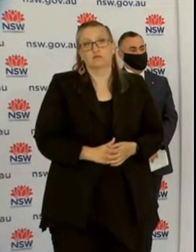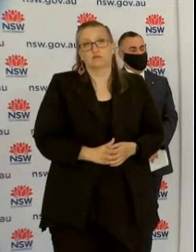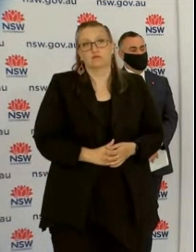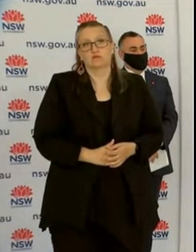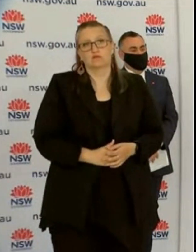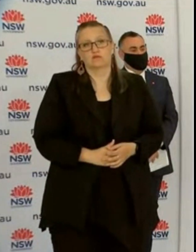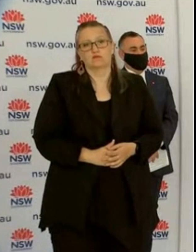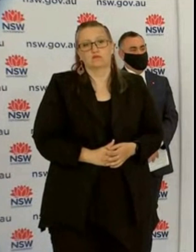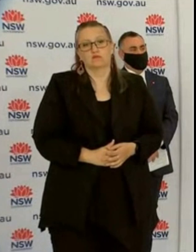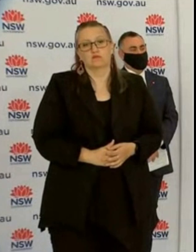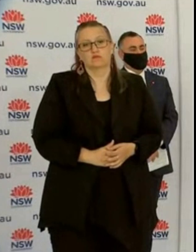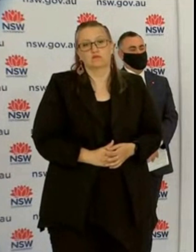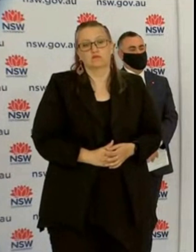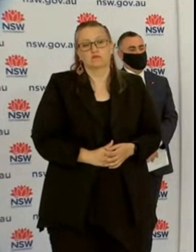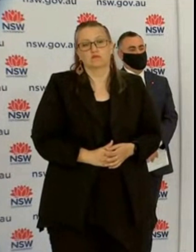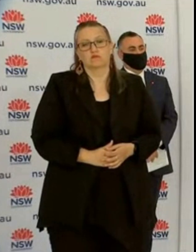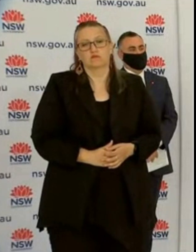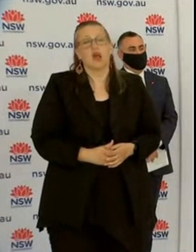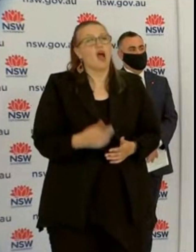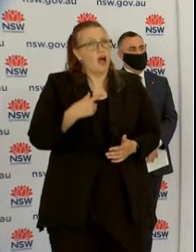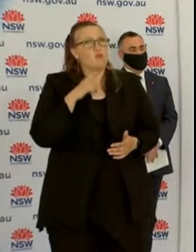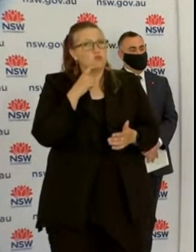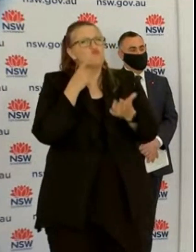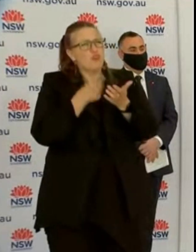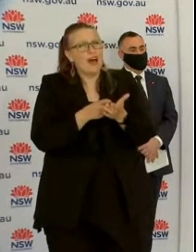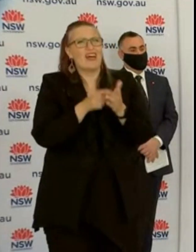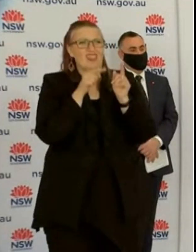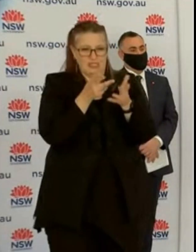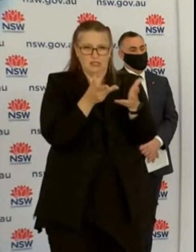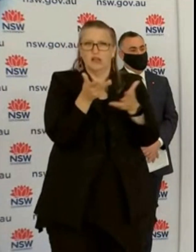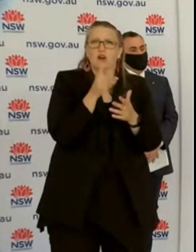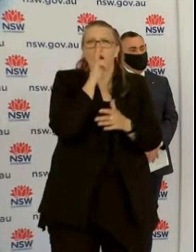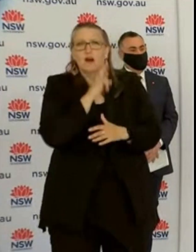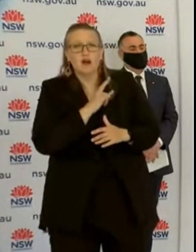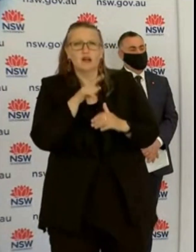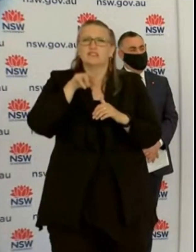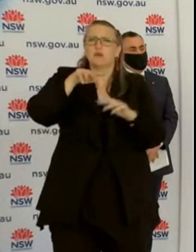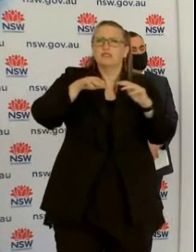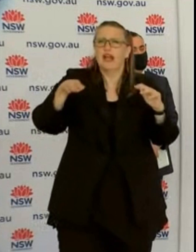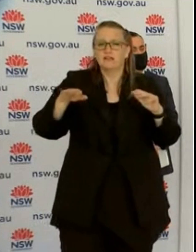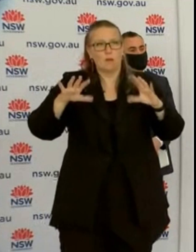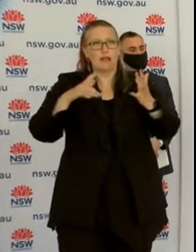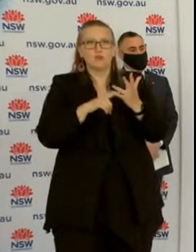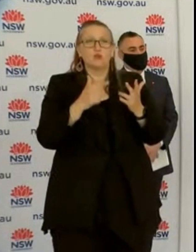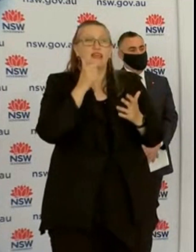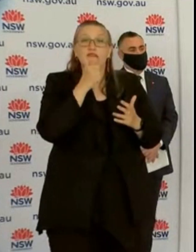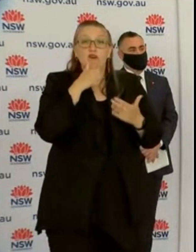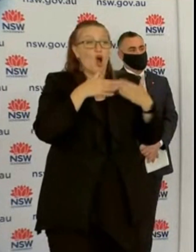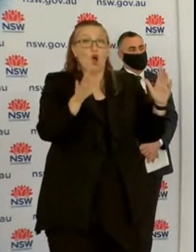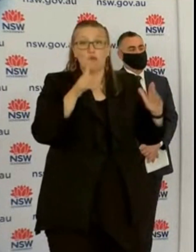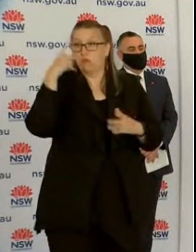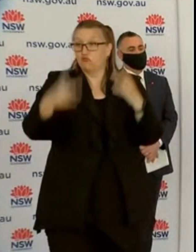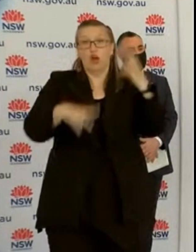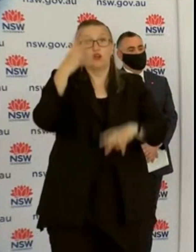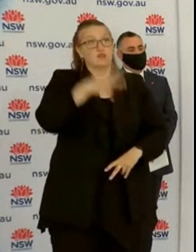rather be having this conversation than having a conversation as to why we allowed thousands of people to die and why thousands of people suffered. I'd rather have